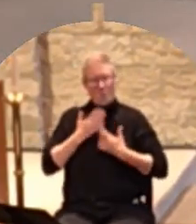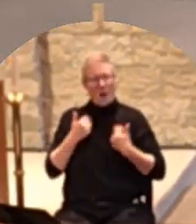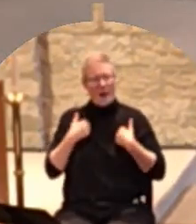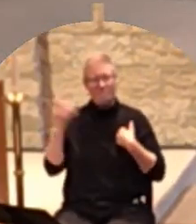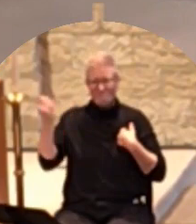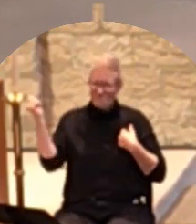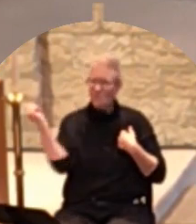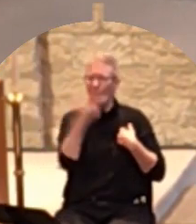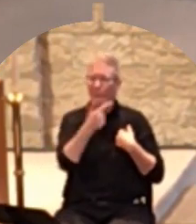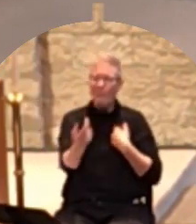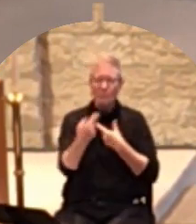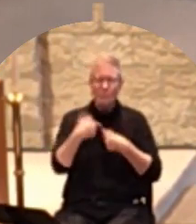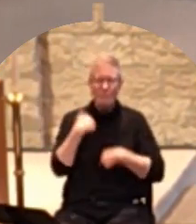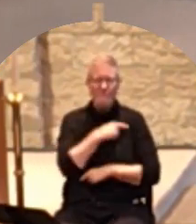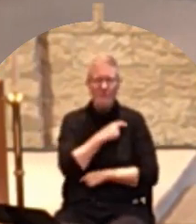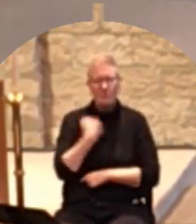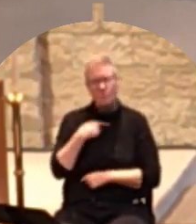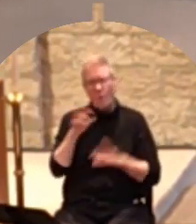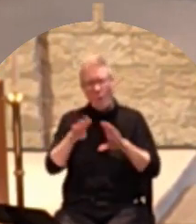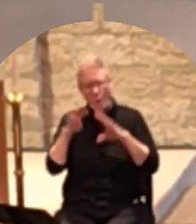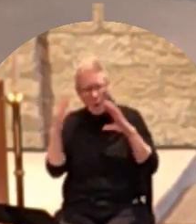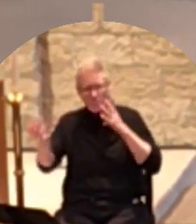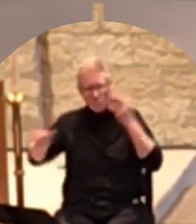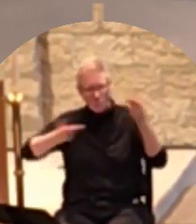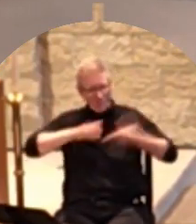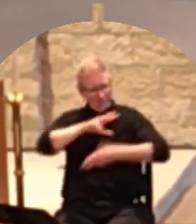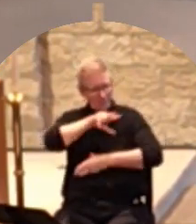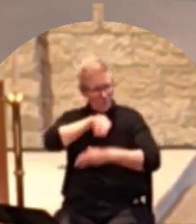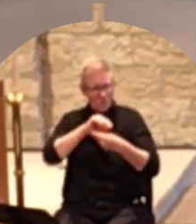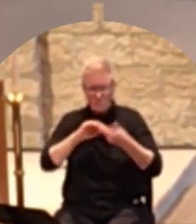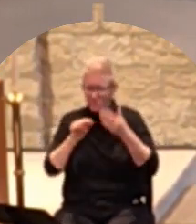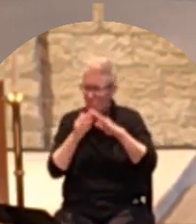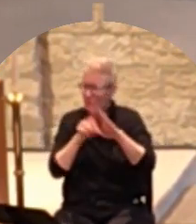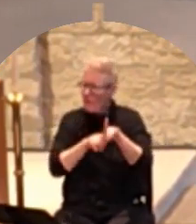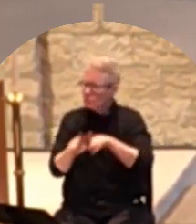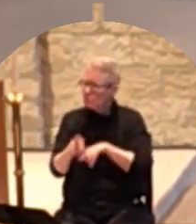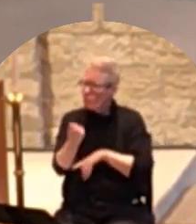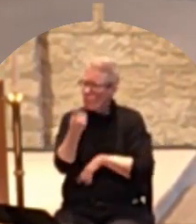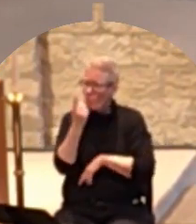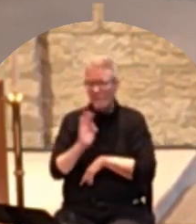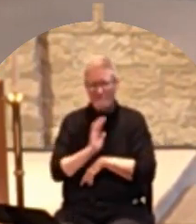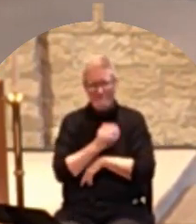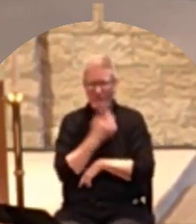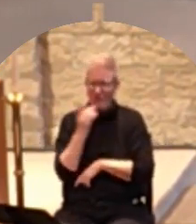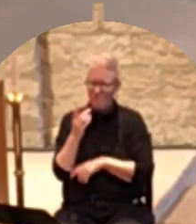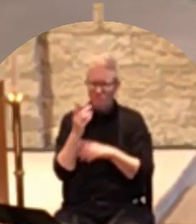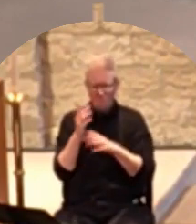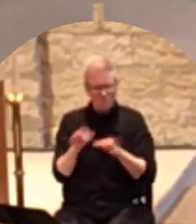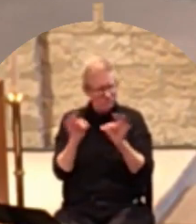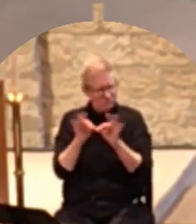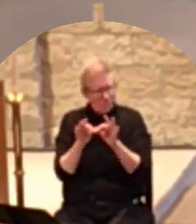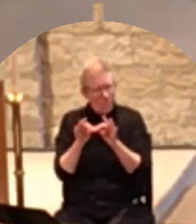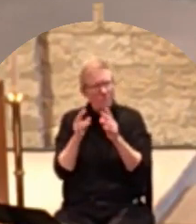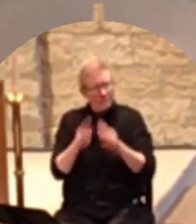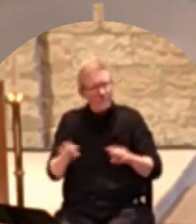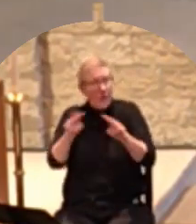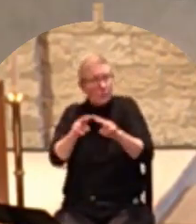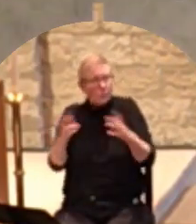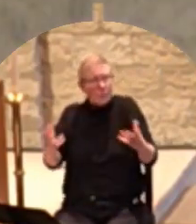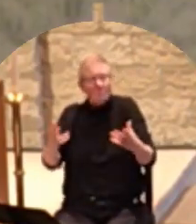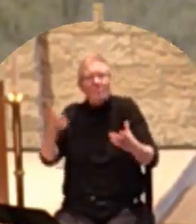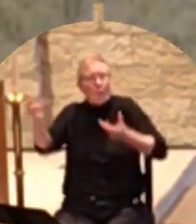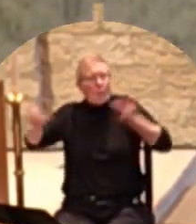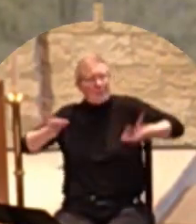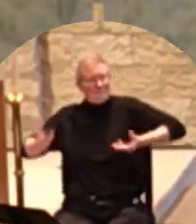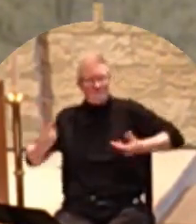welcoming, inclusive community, and therefore one of our core values here is that of welcoming. So we welcome you today.